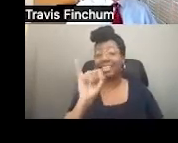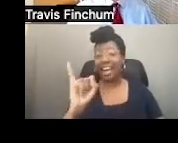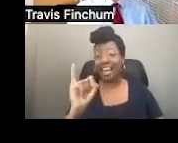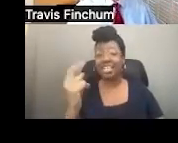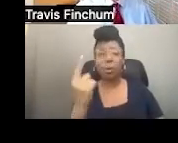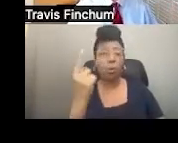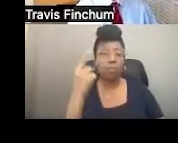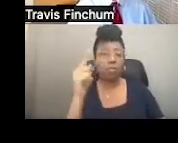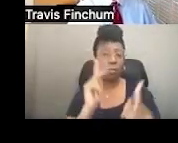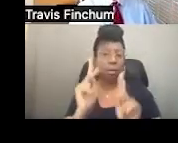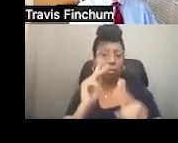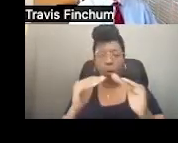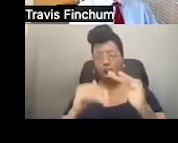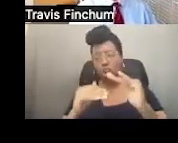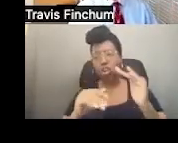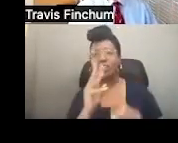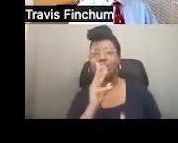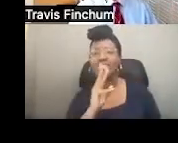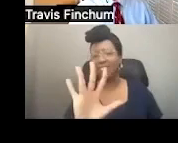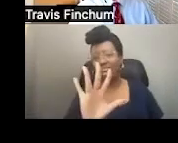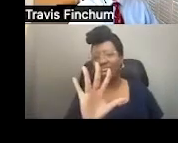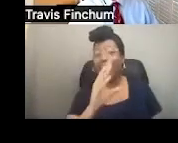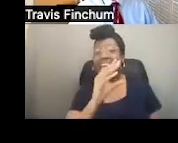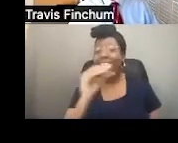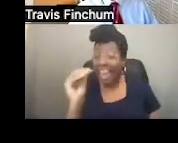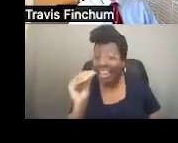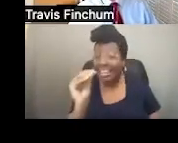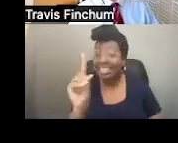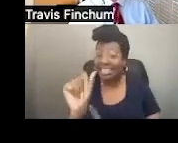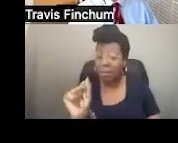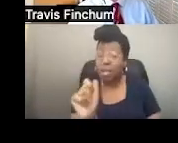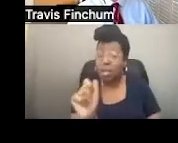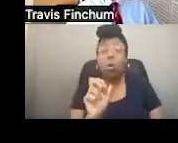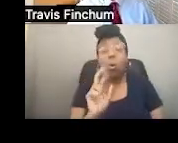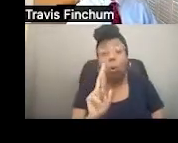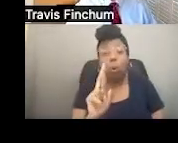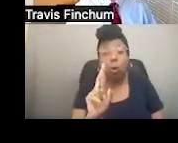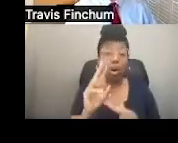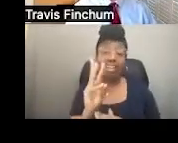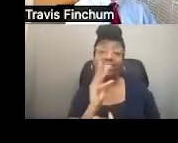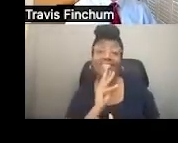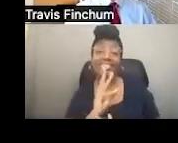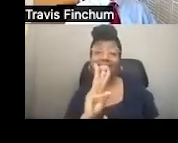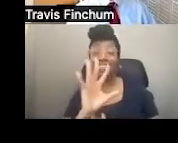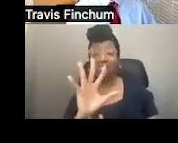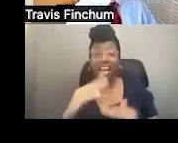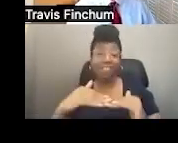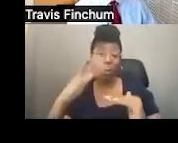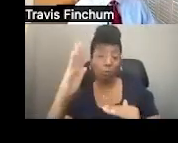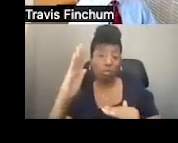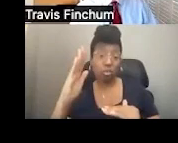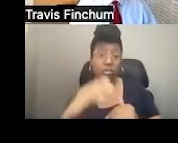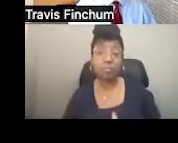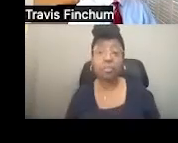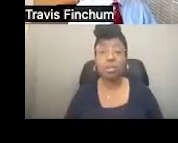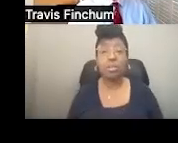of 65 and disabled, or just 65 and older. And so Medicaid medical coverage